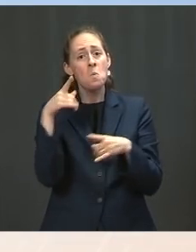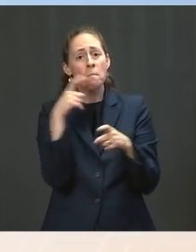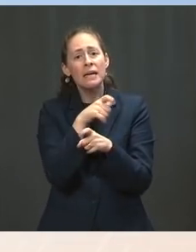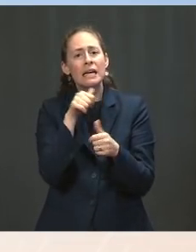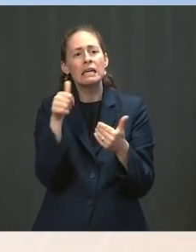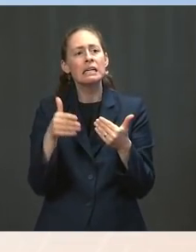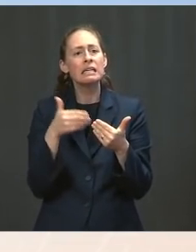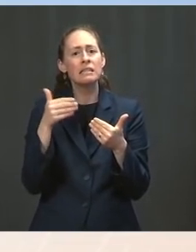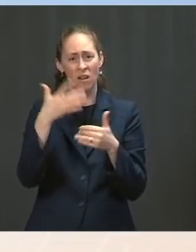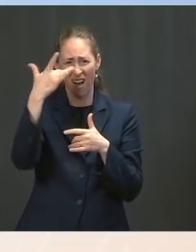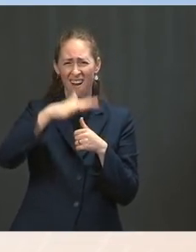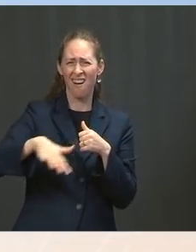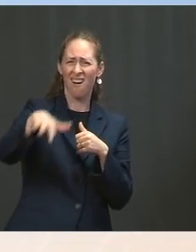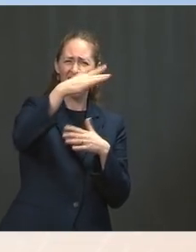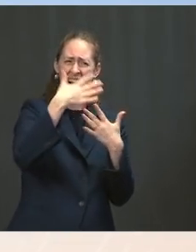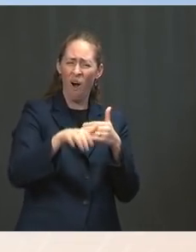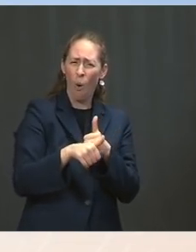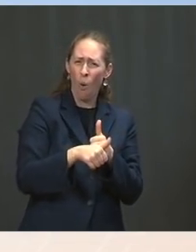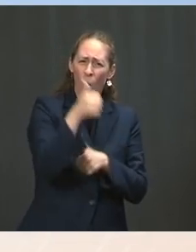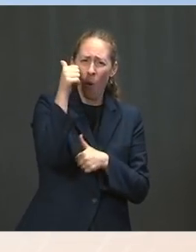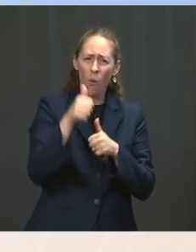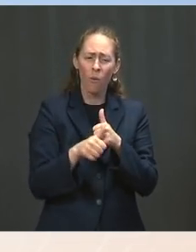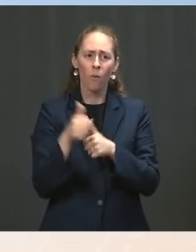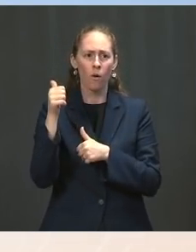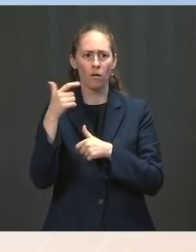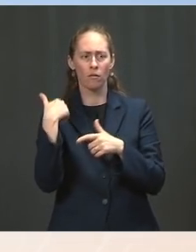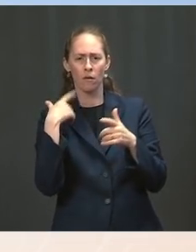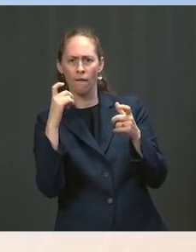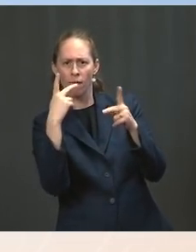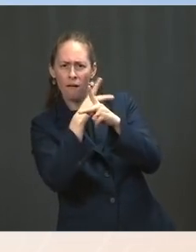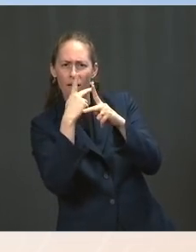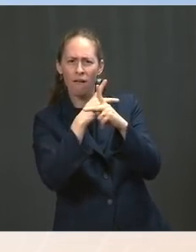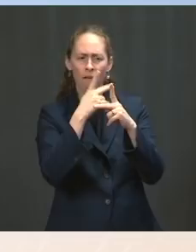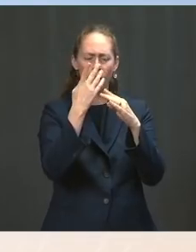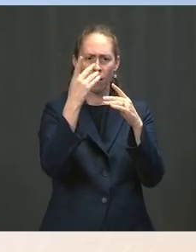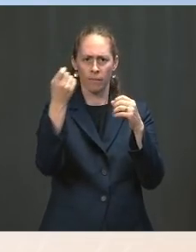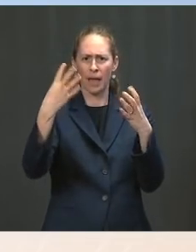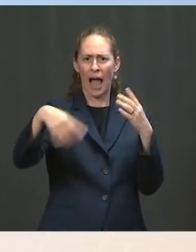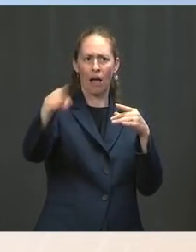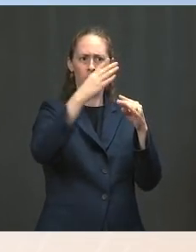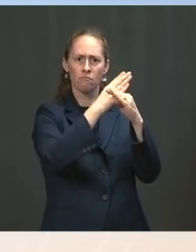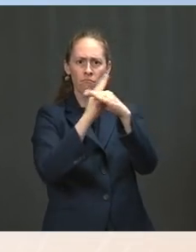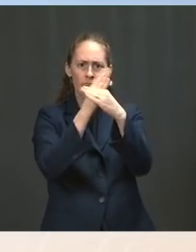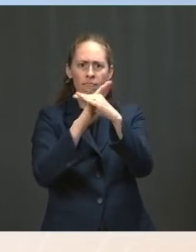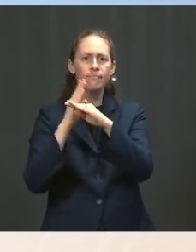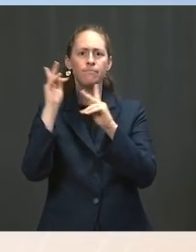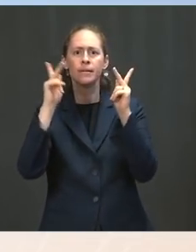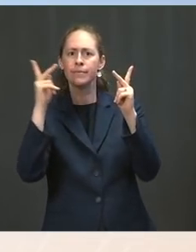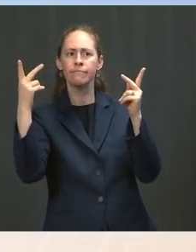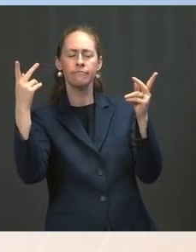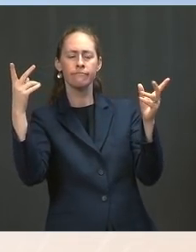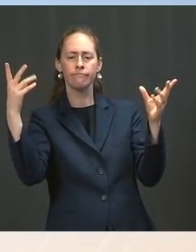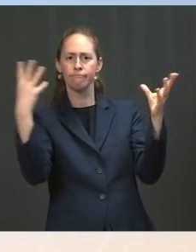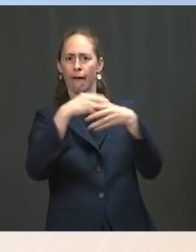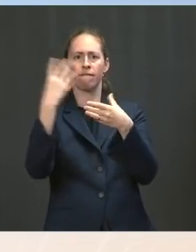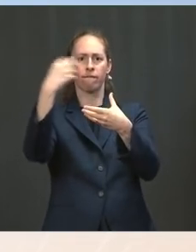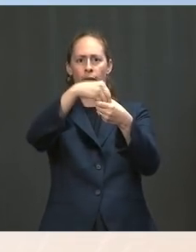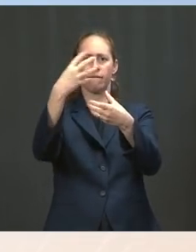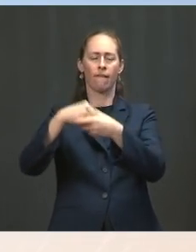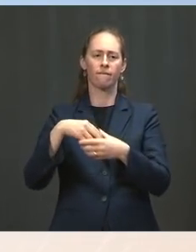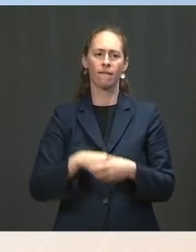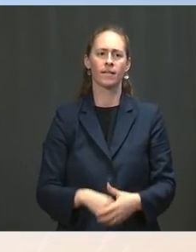with challenges, operational, logistical, human. And it's produced searing images of pain and